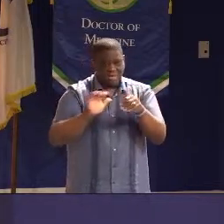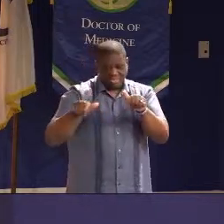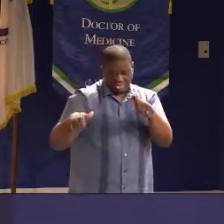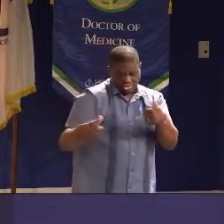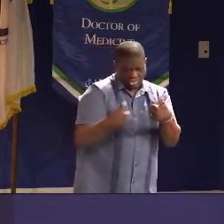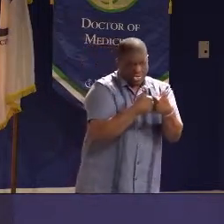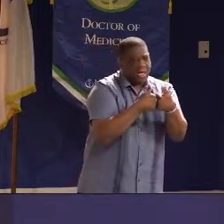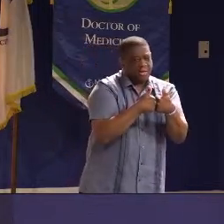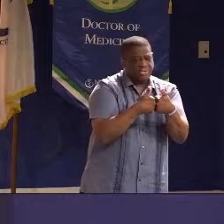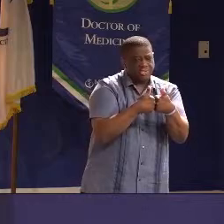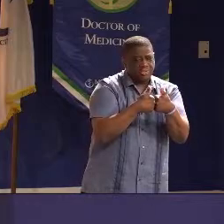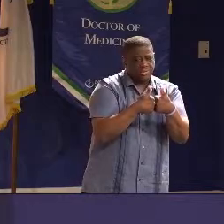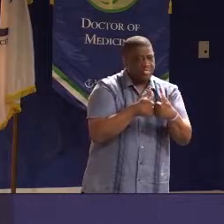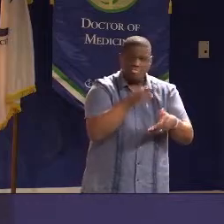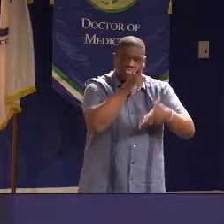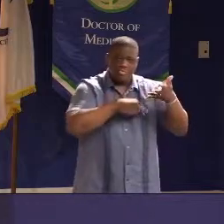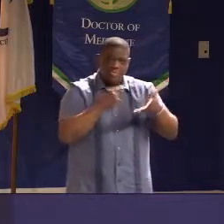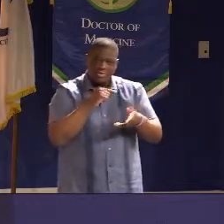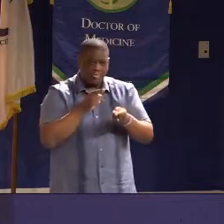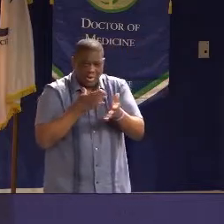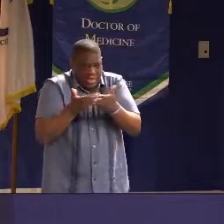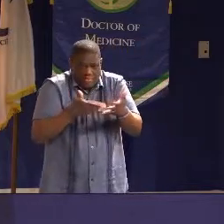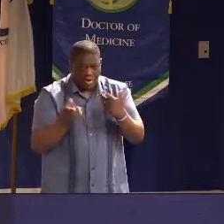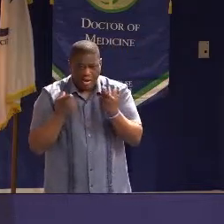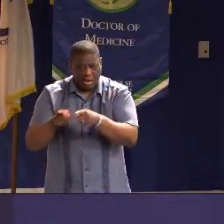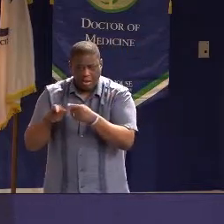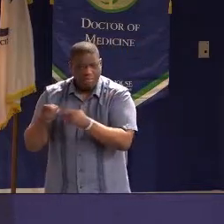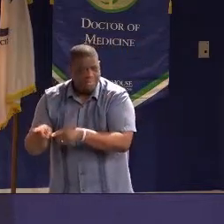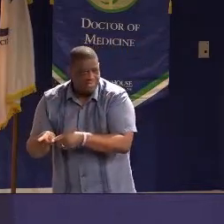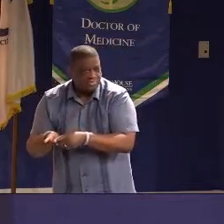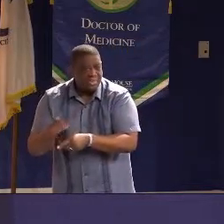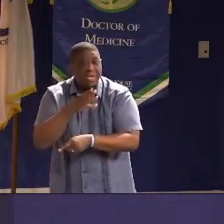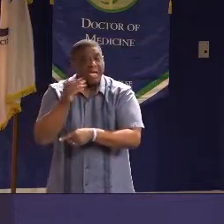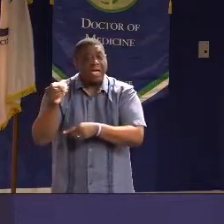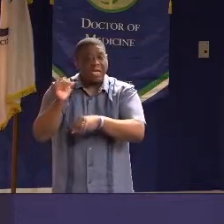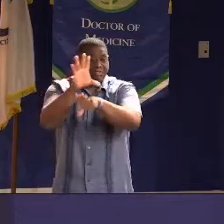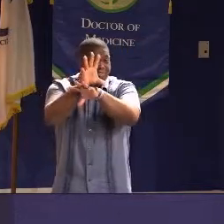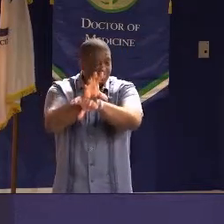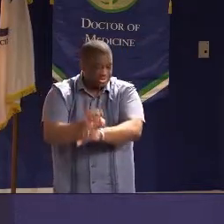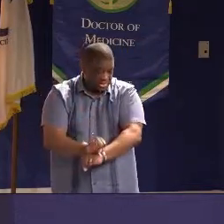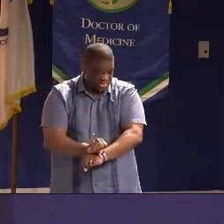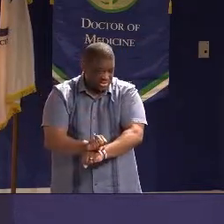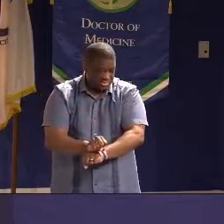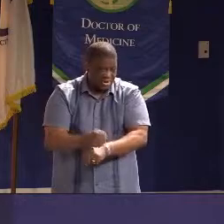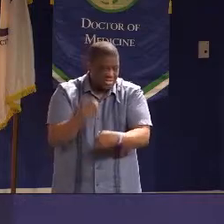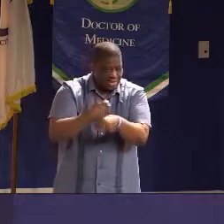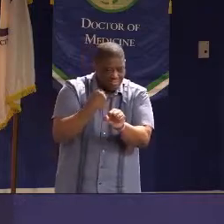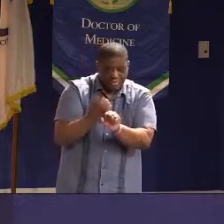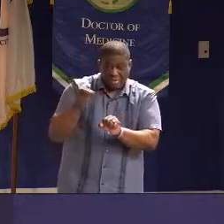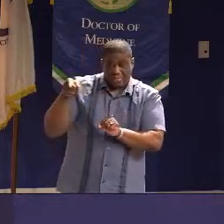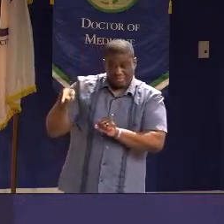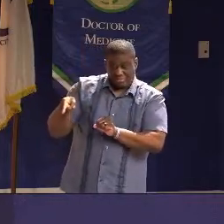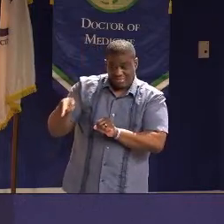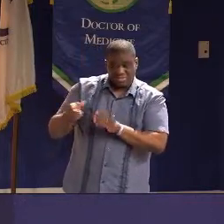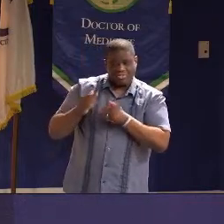status quo when needed while respecting the sacred traditions that make this field so